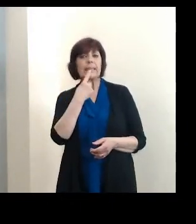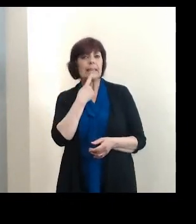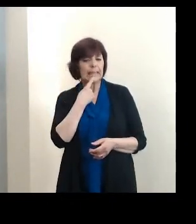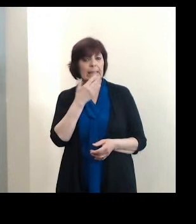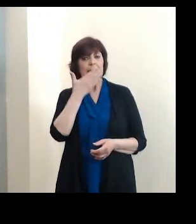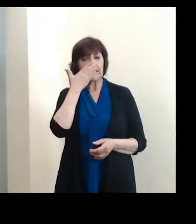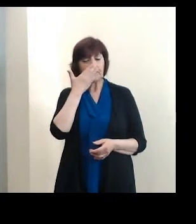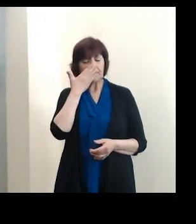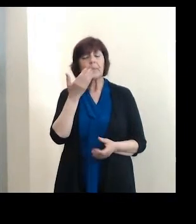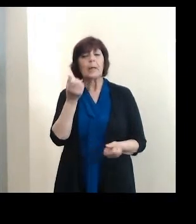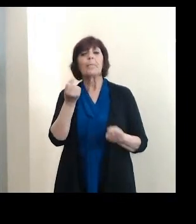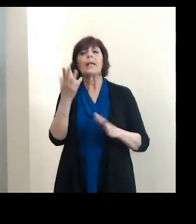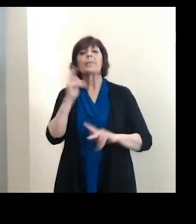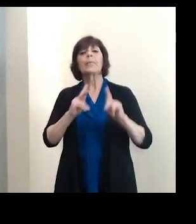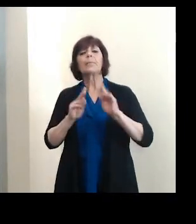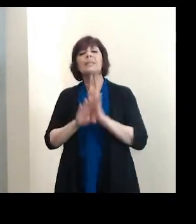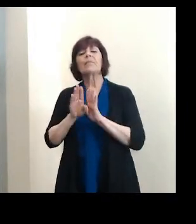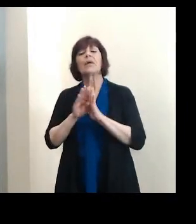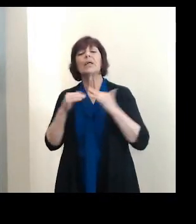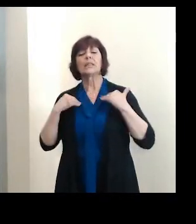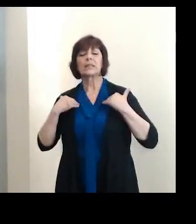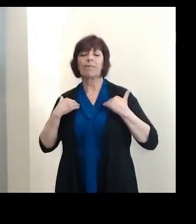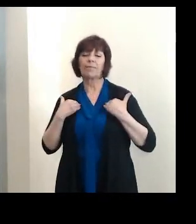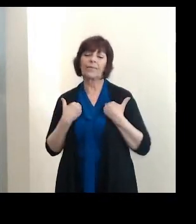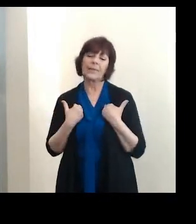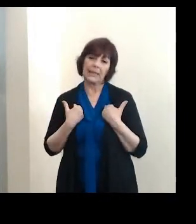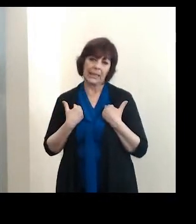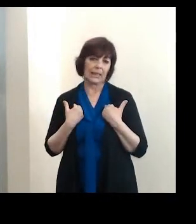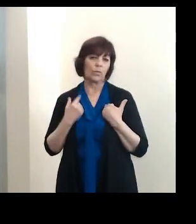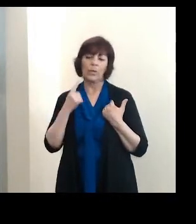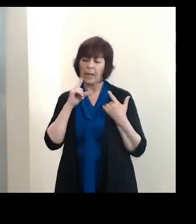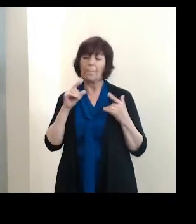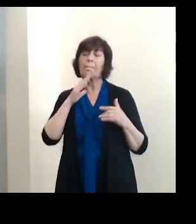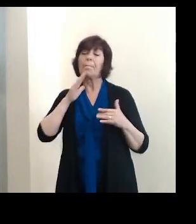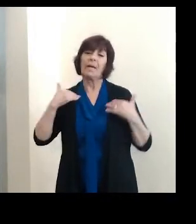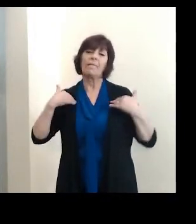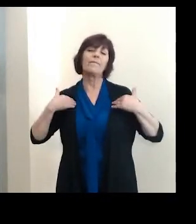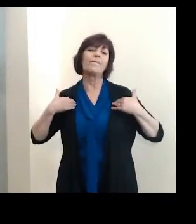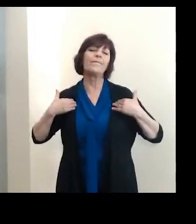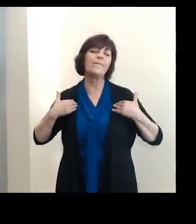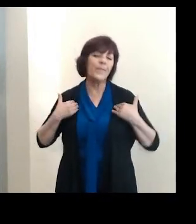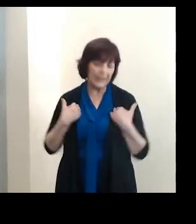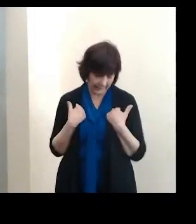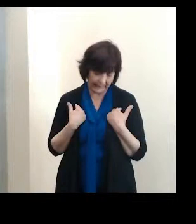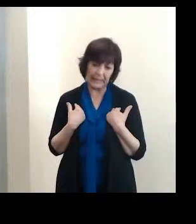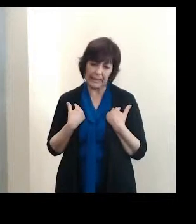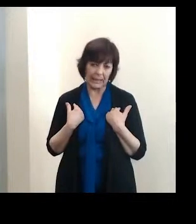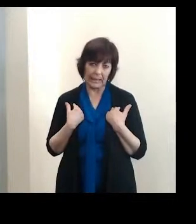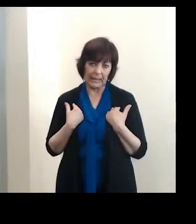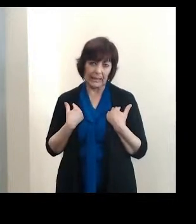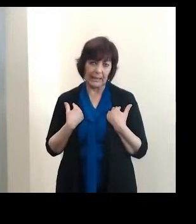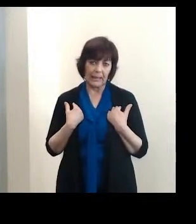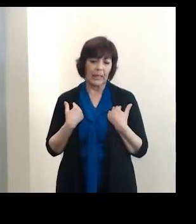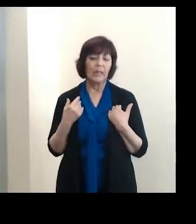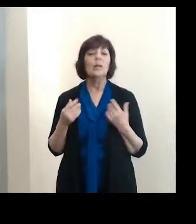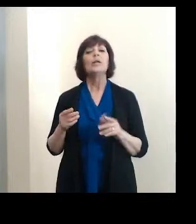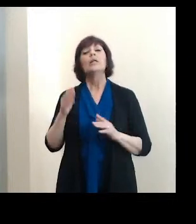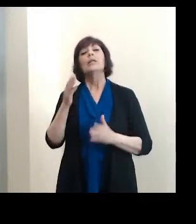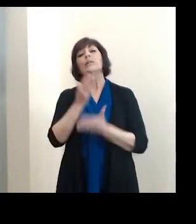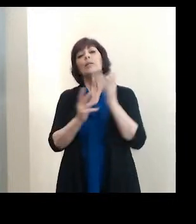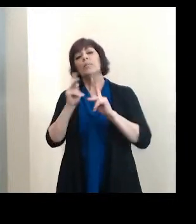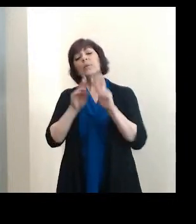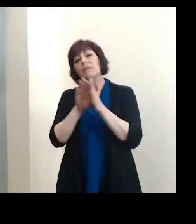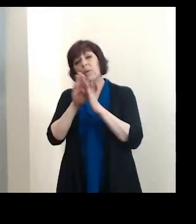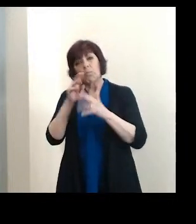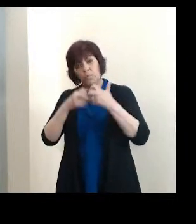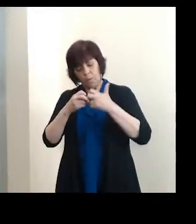lot of people develop fatigue, really debilitating fatigue. Some people develop problems with their